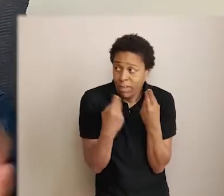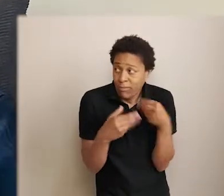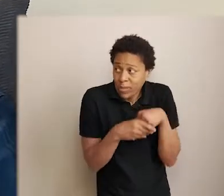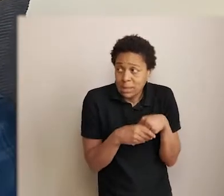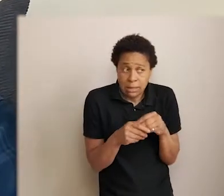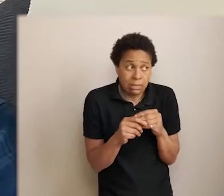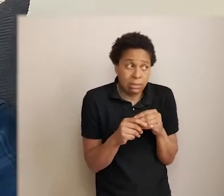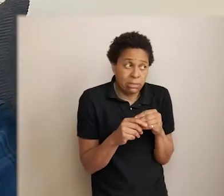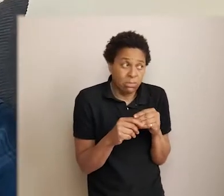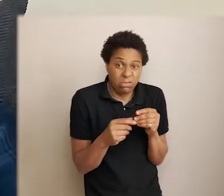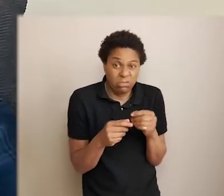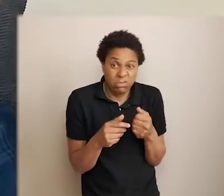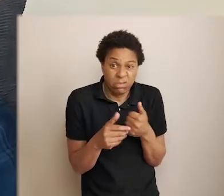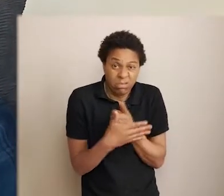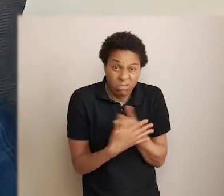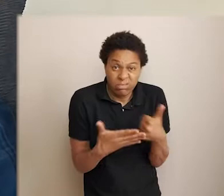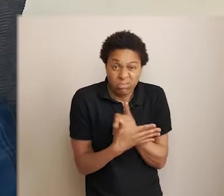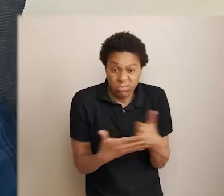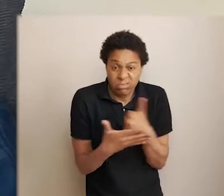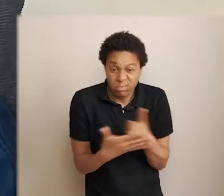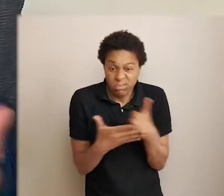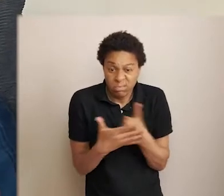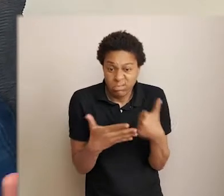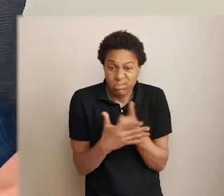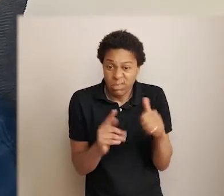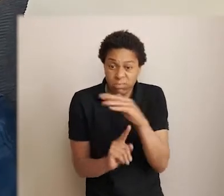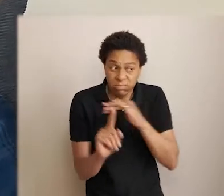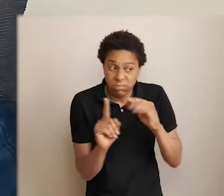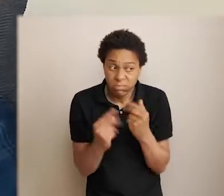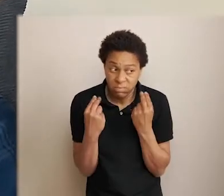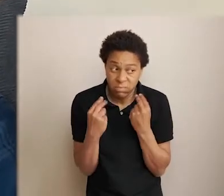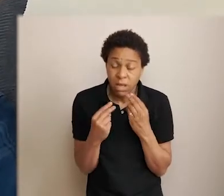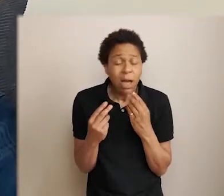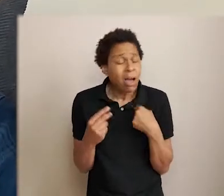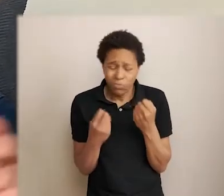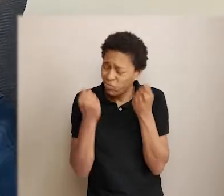friends did, with boys and men. I realised that something was missing, but I didn't know what.